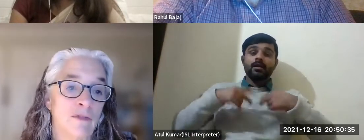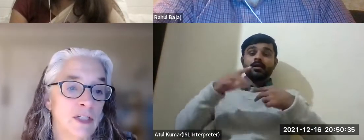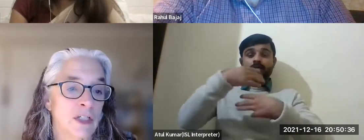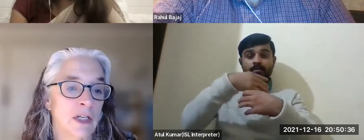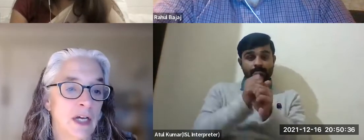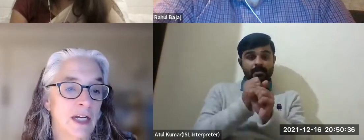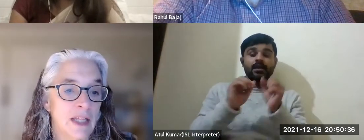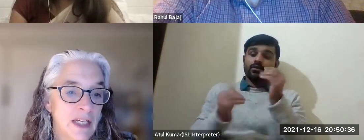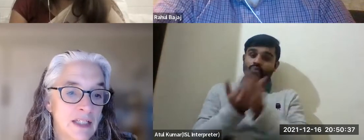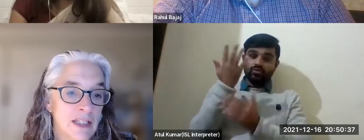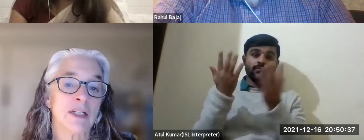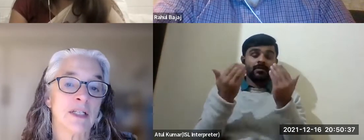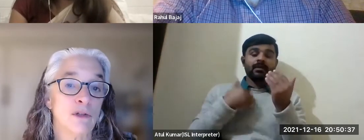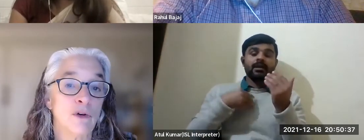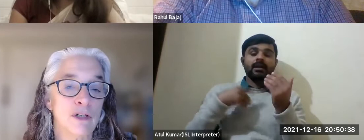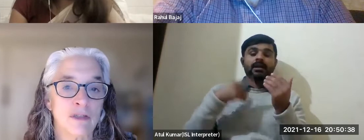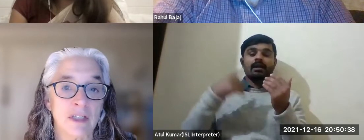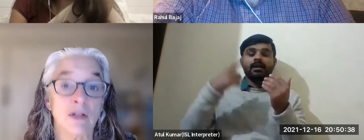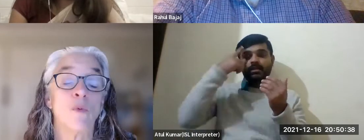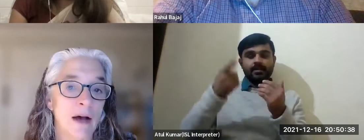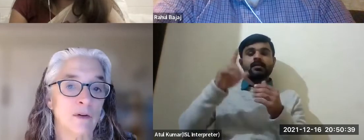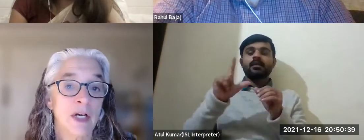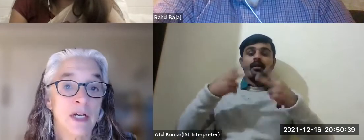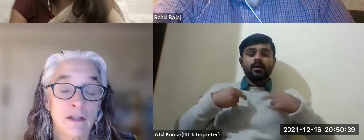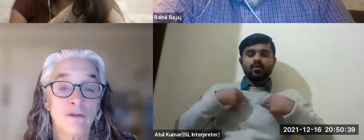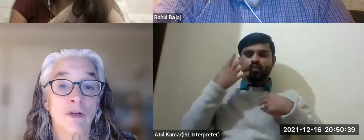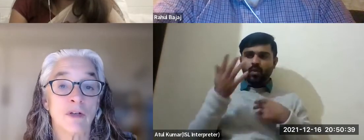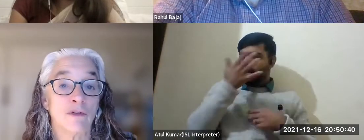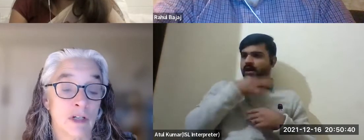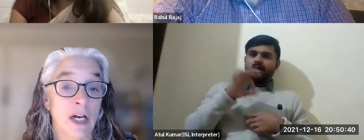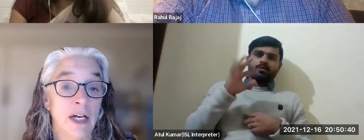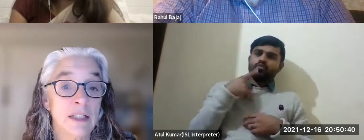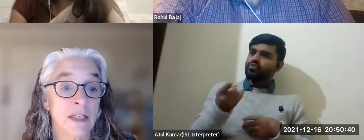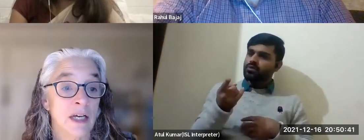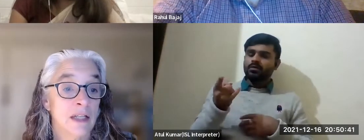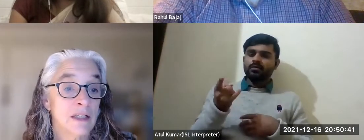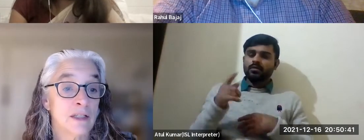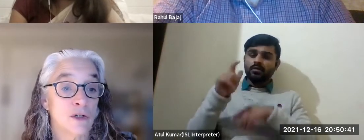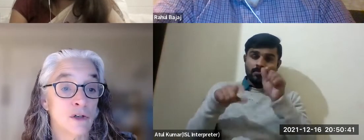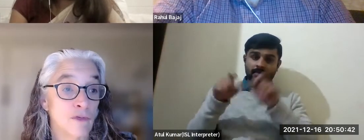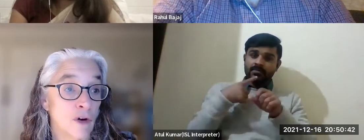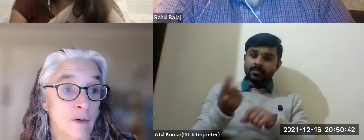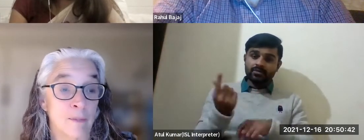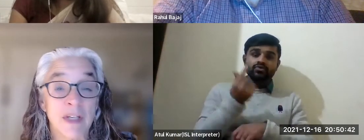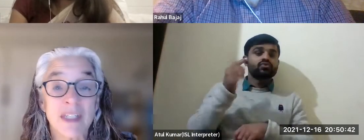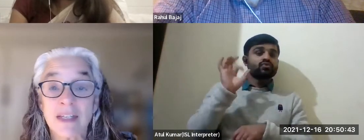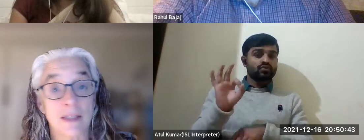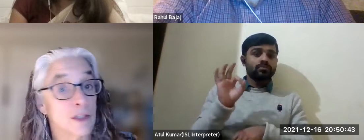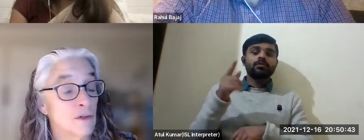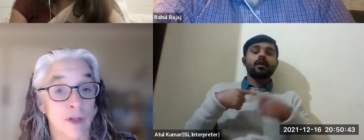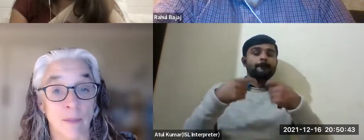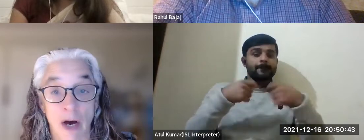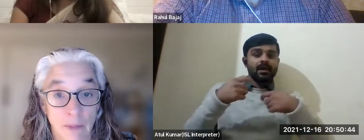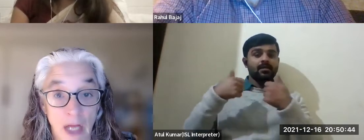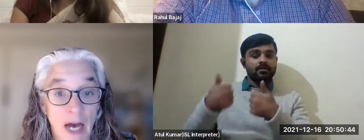on innovation. And I think it's up to us as lawyers to see, wow, this is really good for our clients. This is good for business. This is